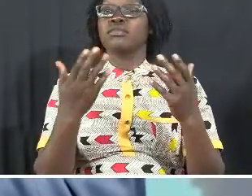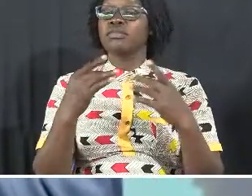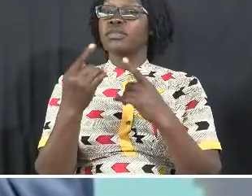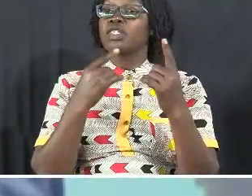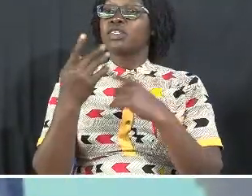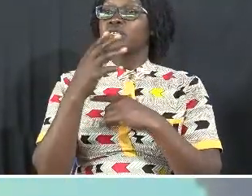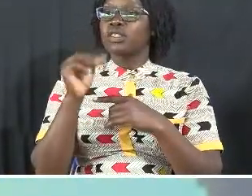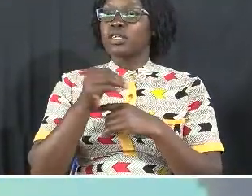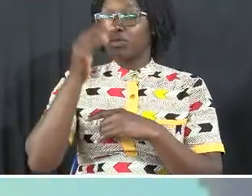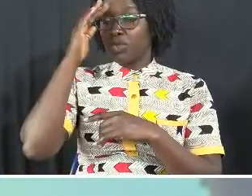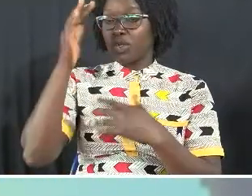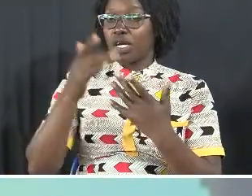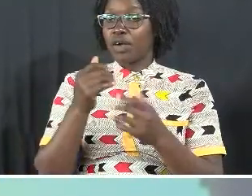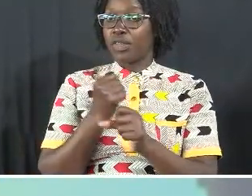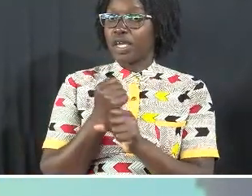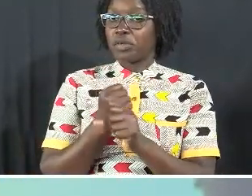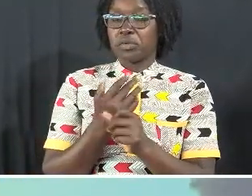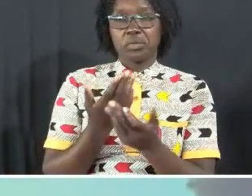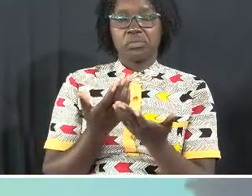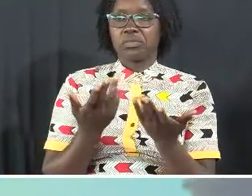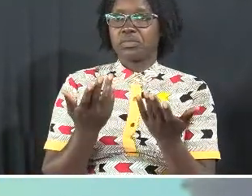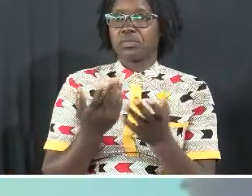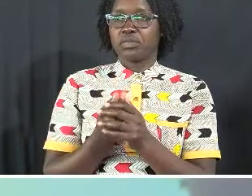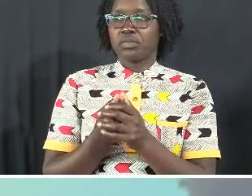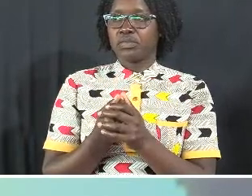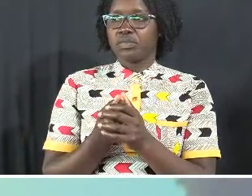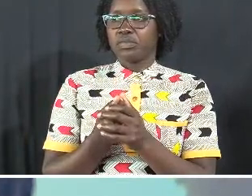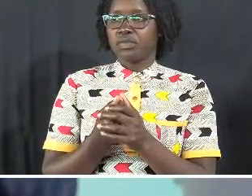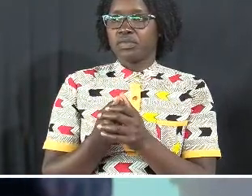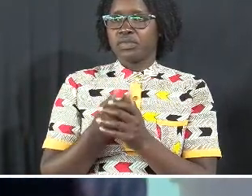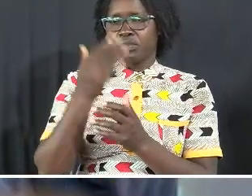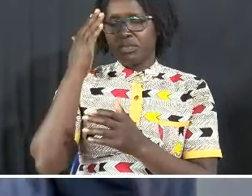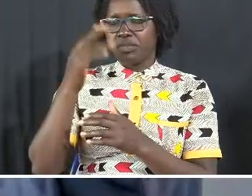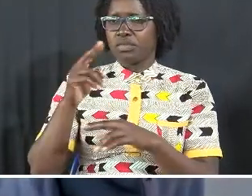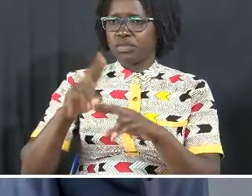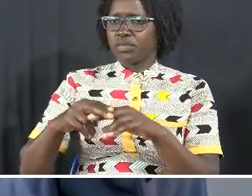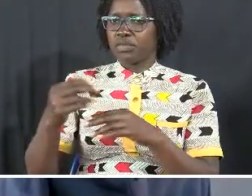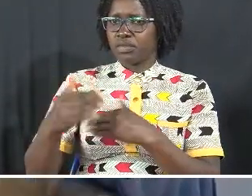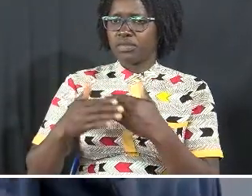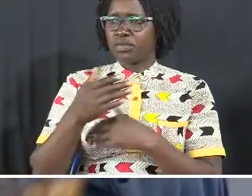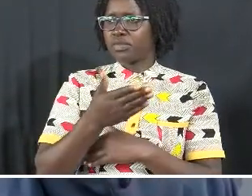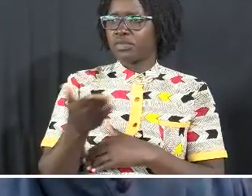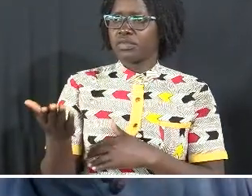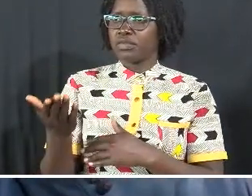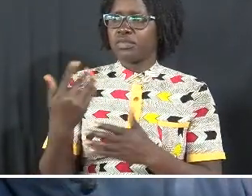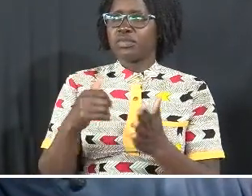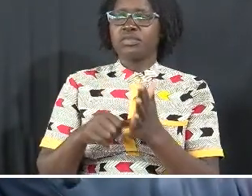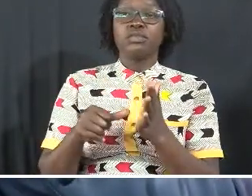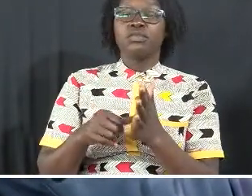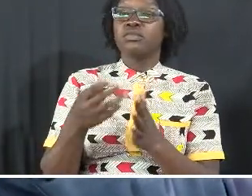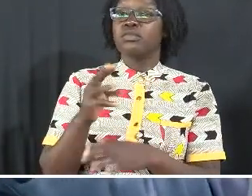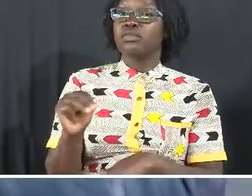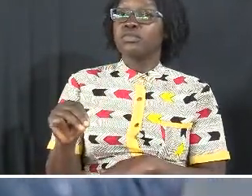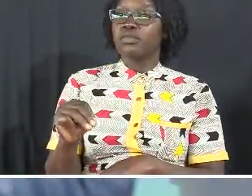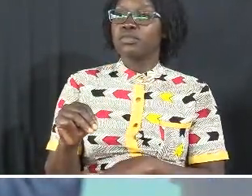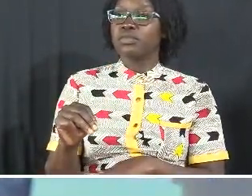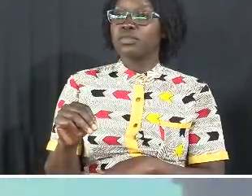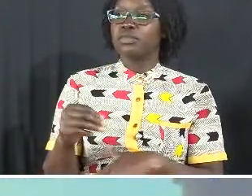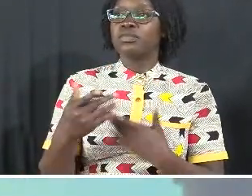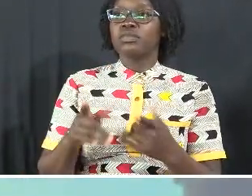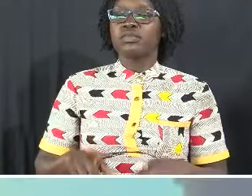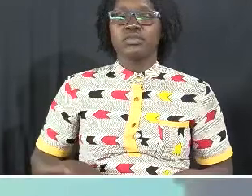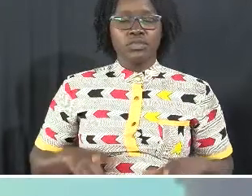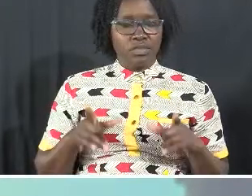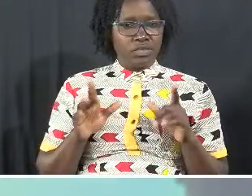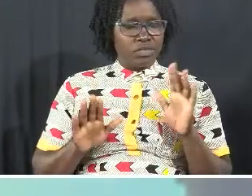them, knowing how they are doing. Get to know who is sitting next to you. What is troubling them? How is their